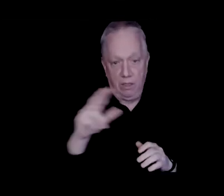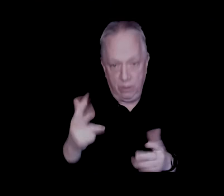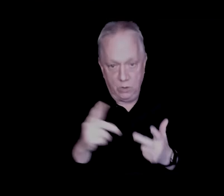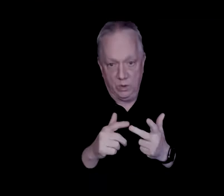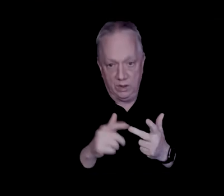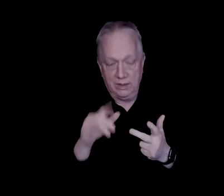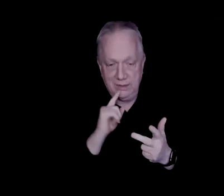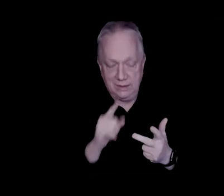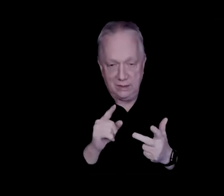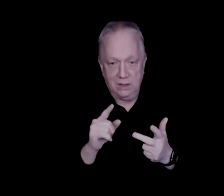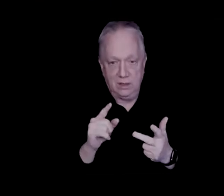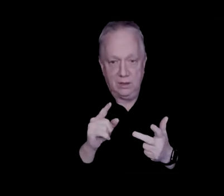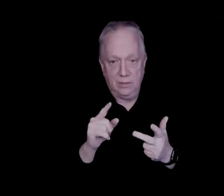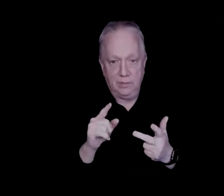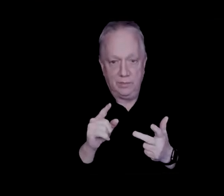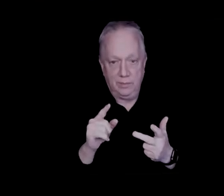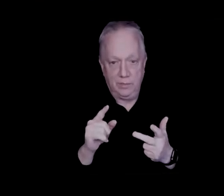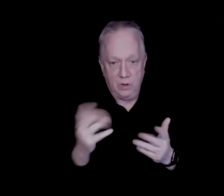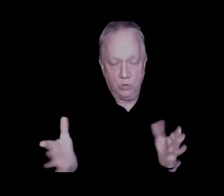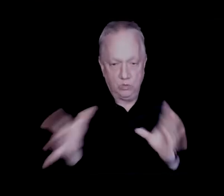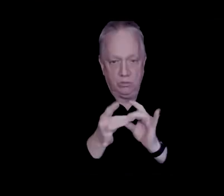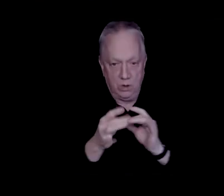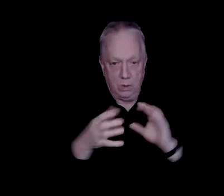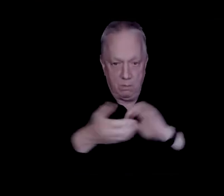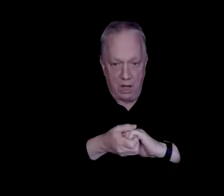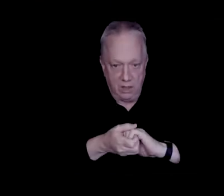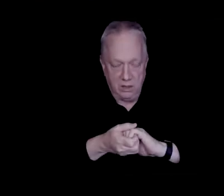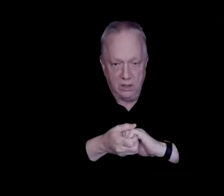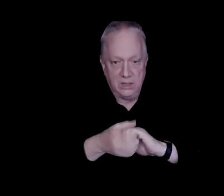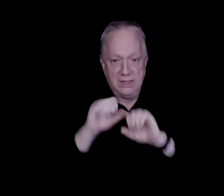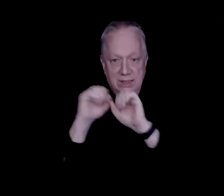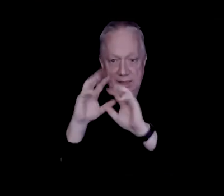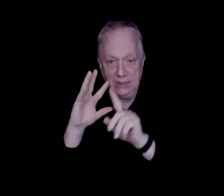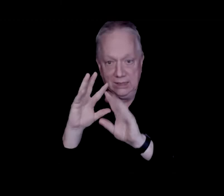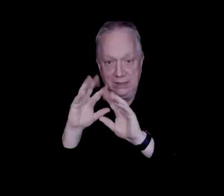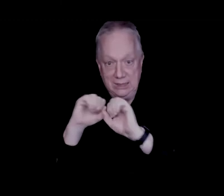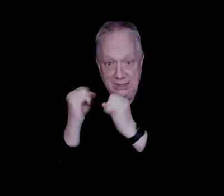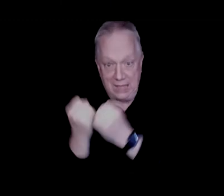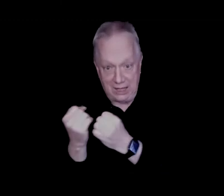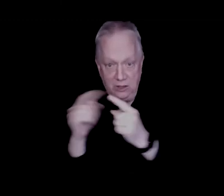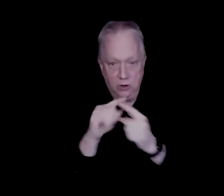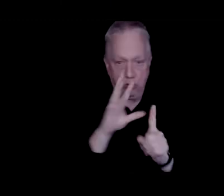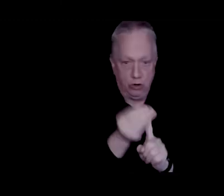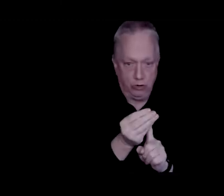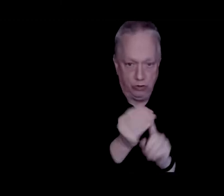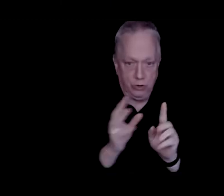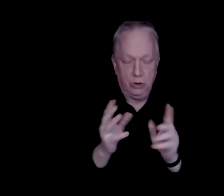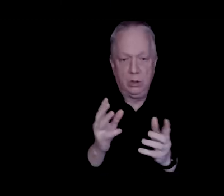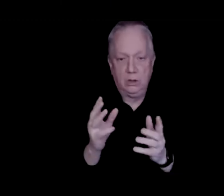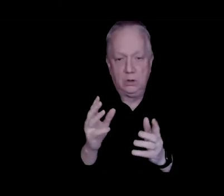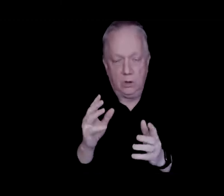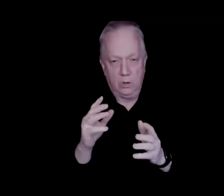is to rebuild the bond between society through culture. And so I'm doing a film about the